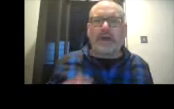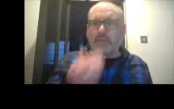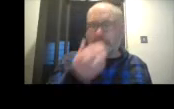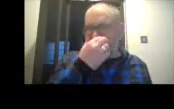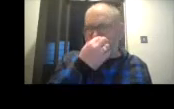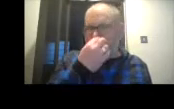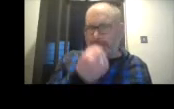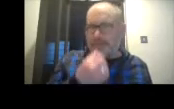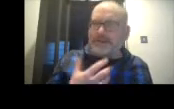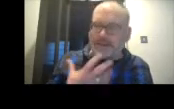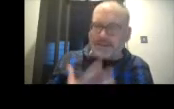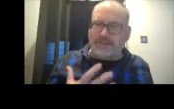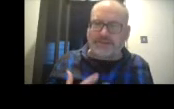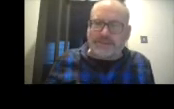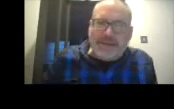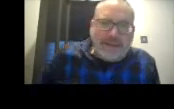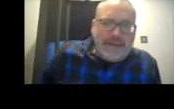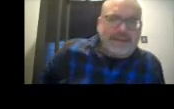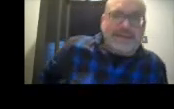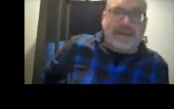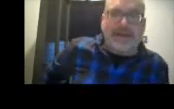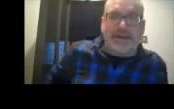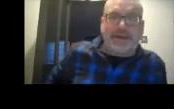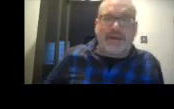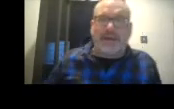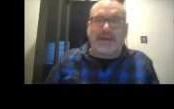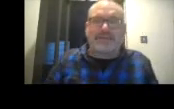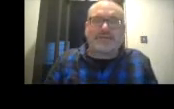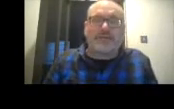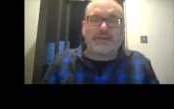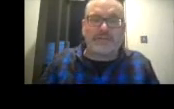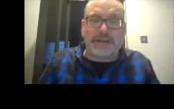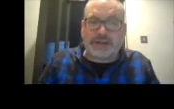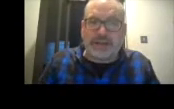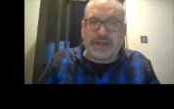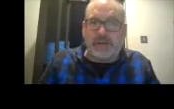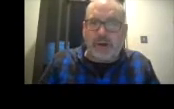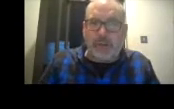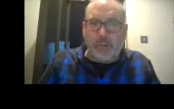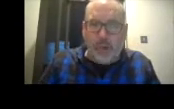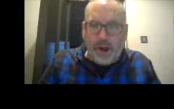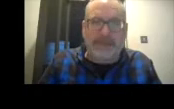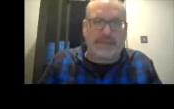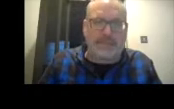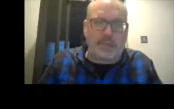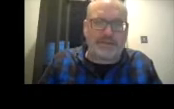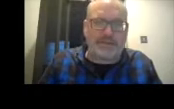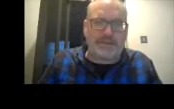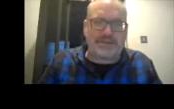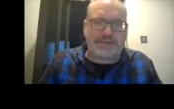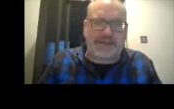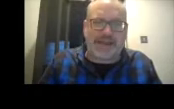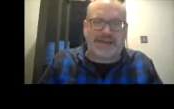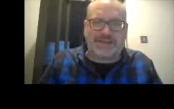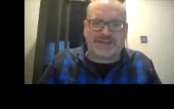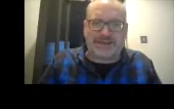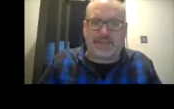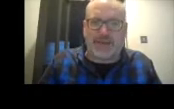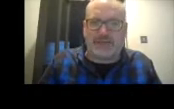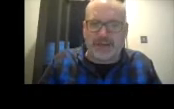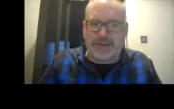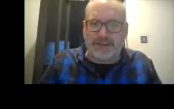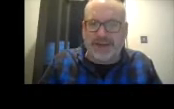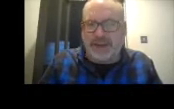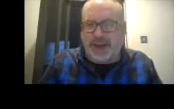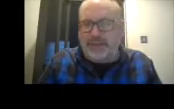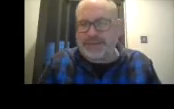But what I am going to concentrate today is a story that was actually widely publicized at the time,